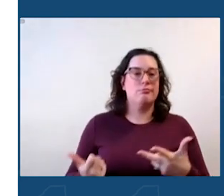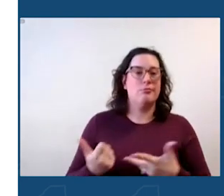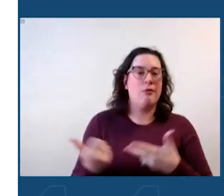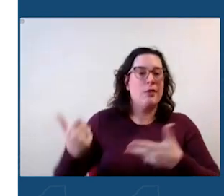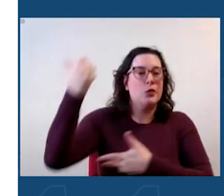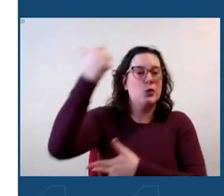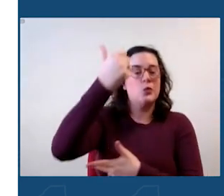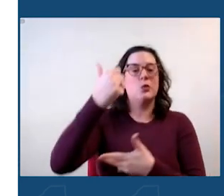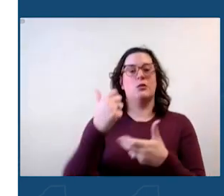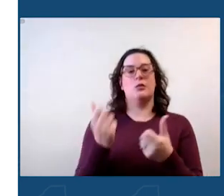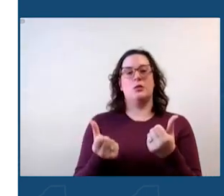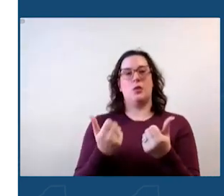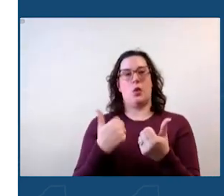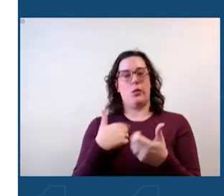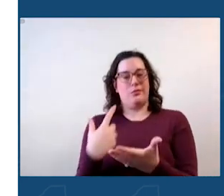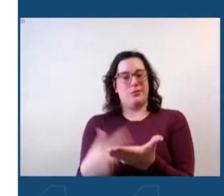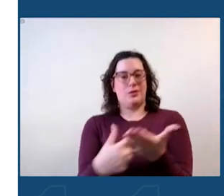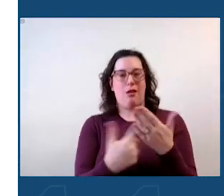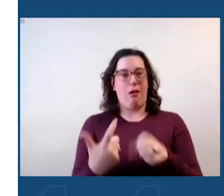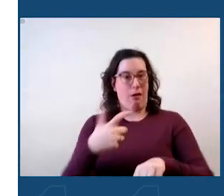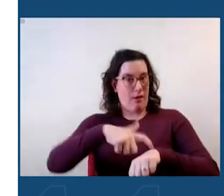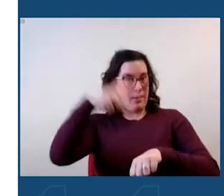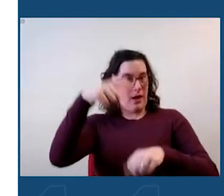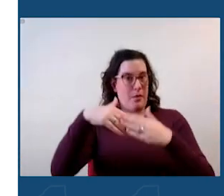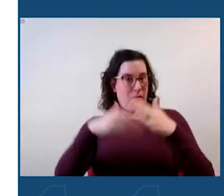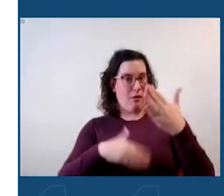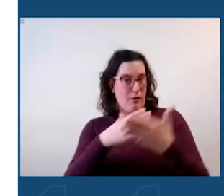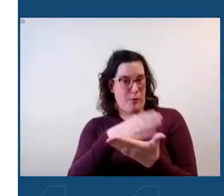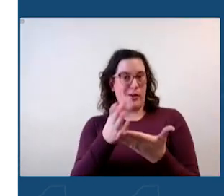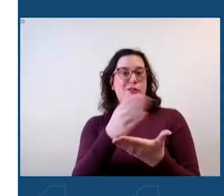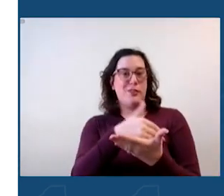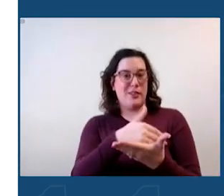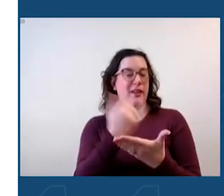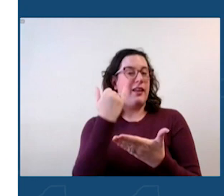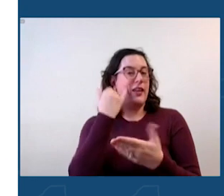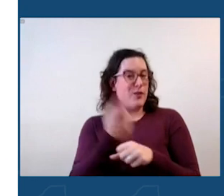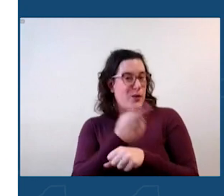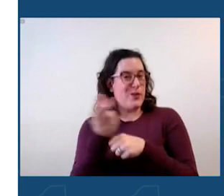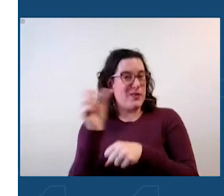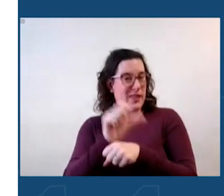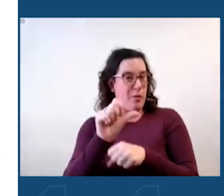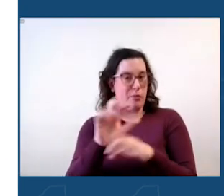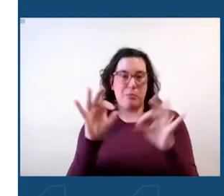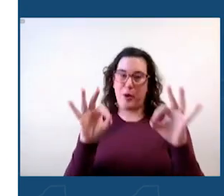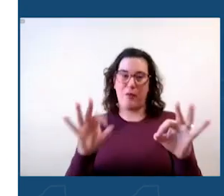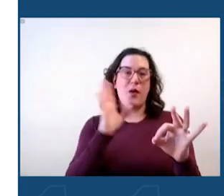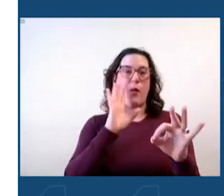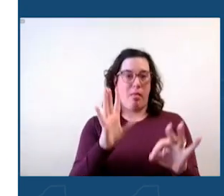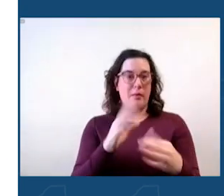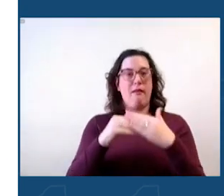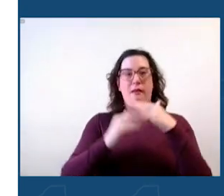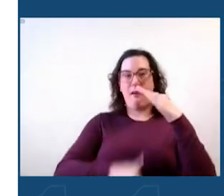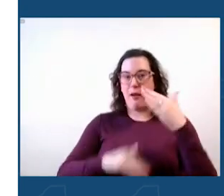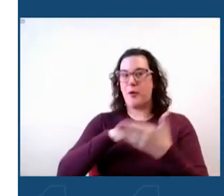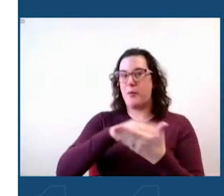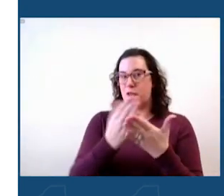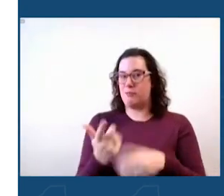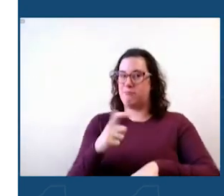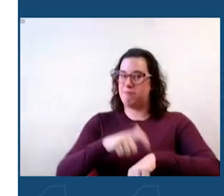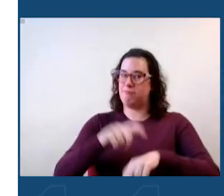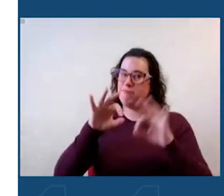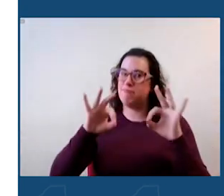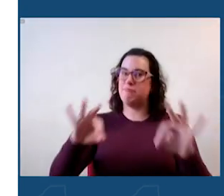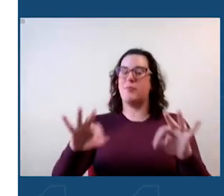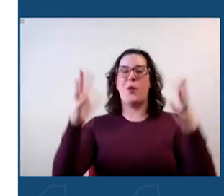about on time and under budget. On time and under budget, as long as you keep using labor, you'll get it on time and under budget. Our good friends